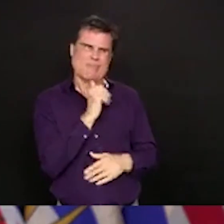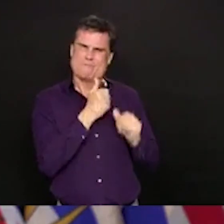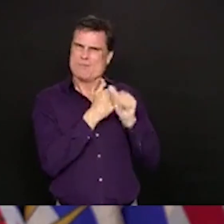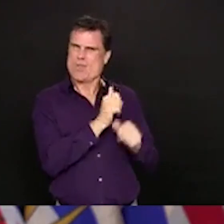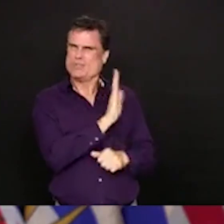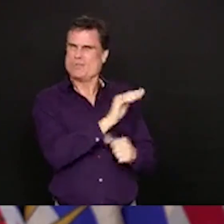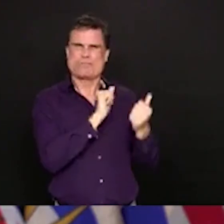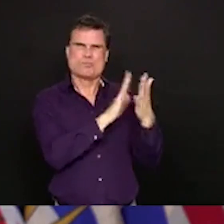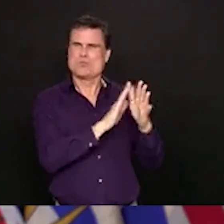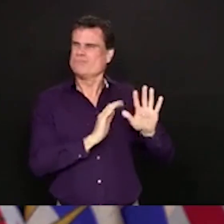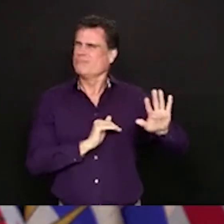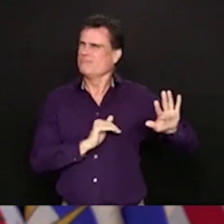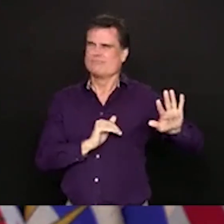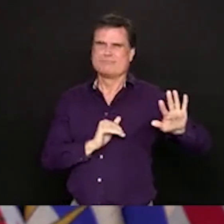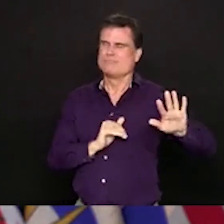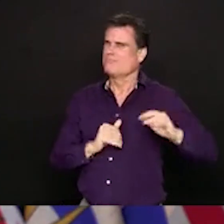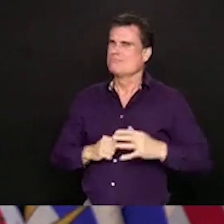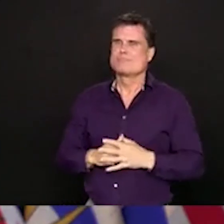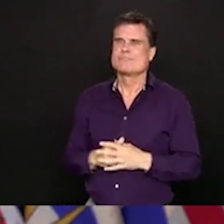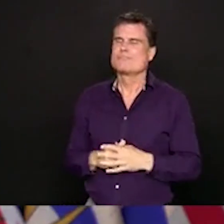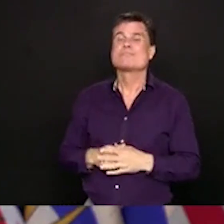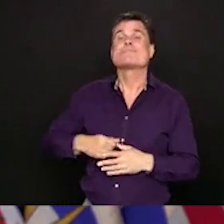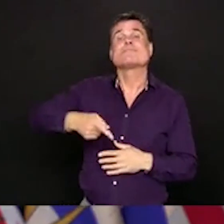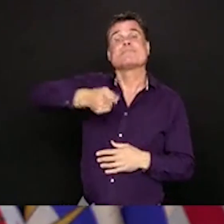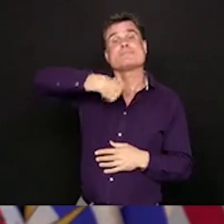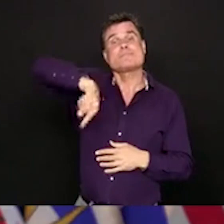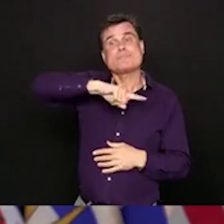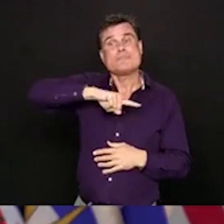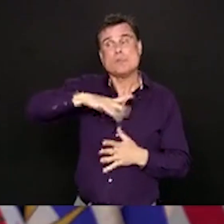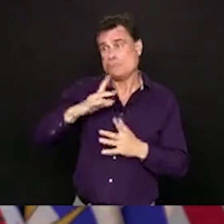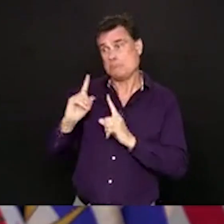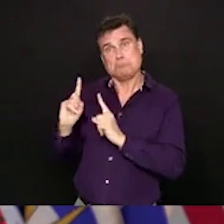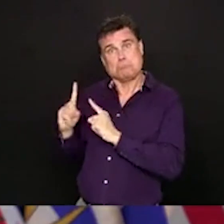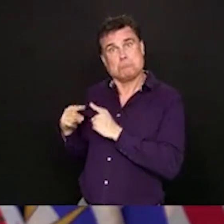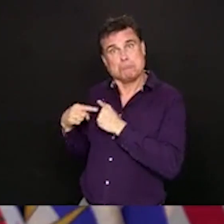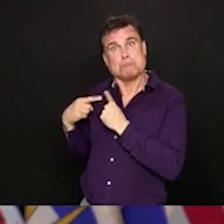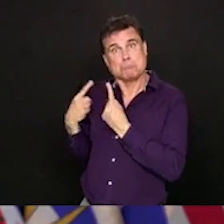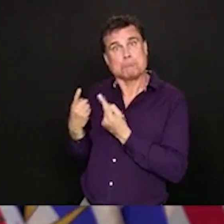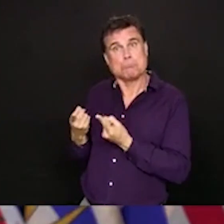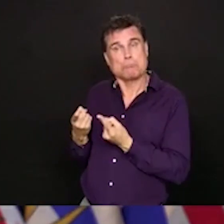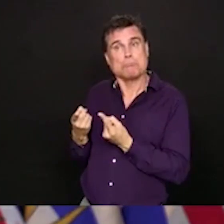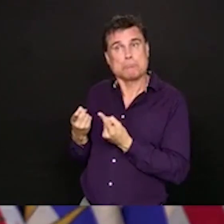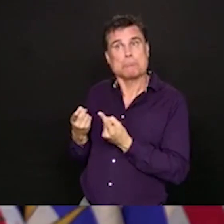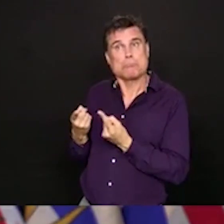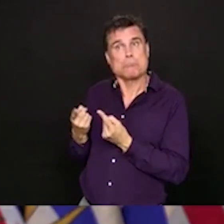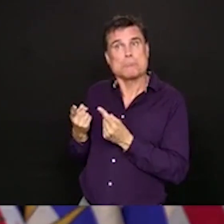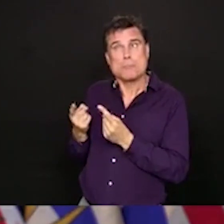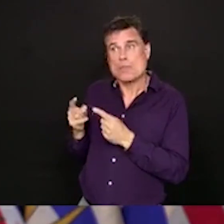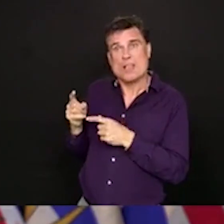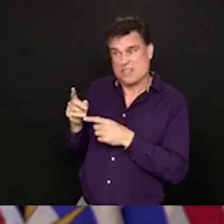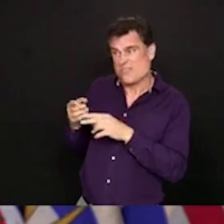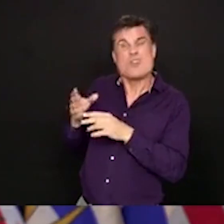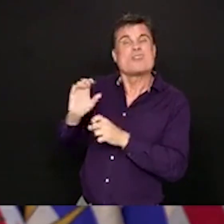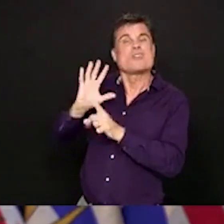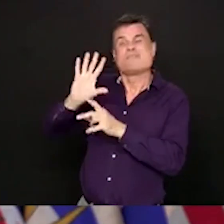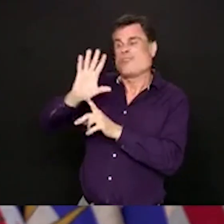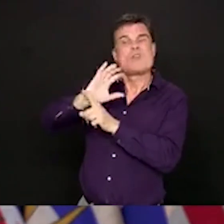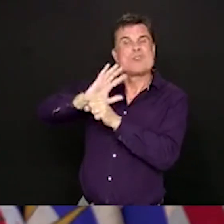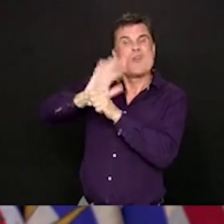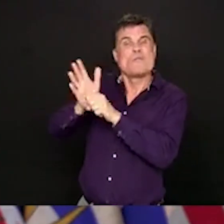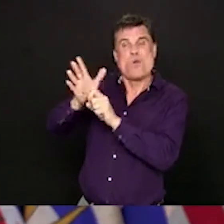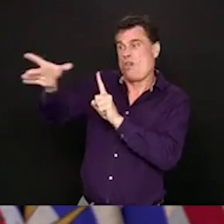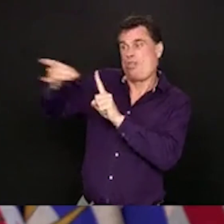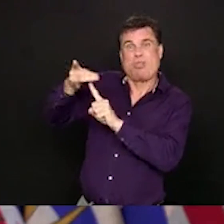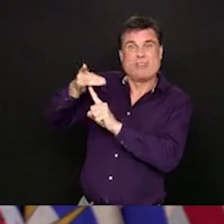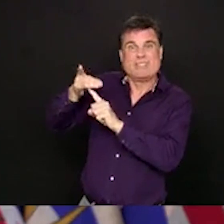with leveling off our curve is we've spread it out somewhat. So it's not surprising to me that we're still seeing